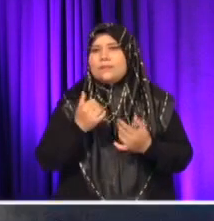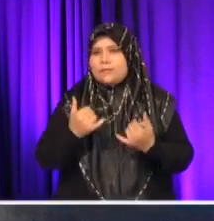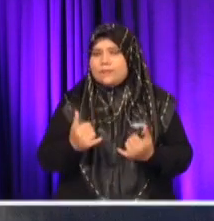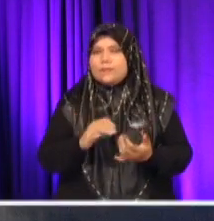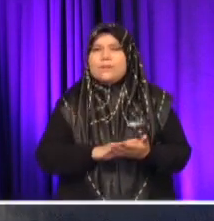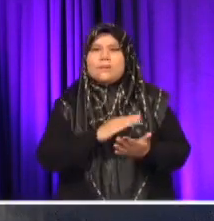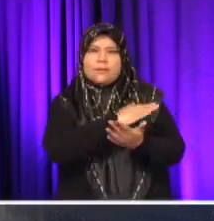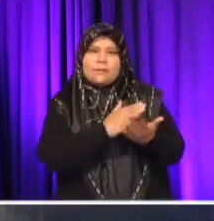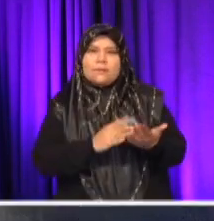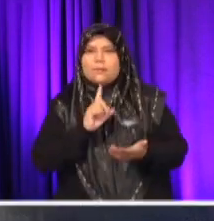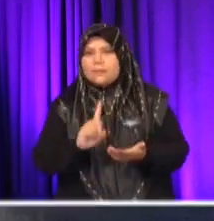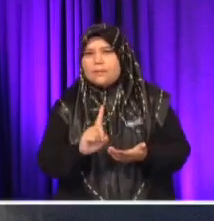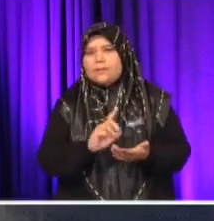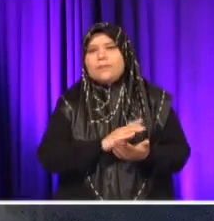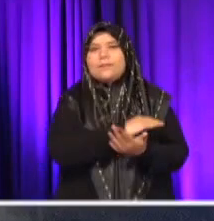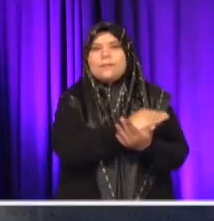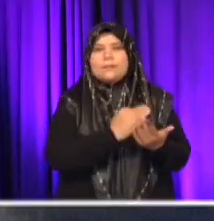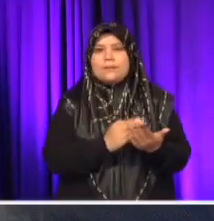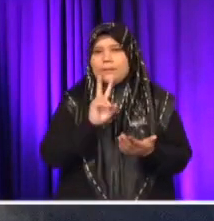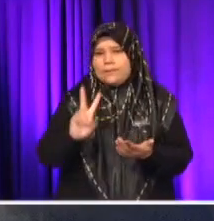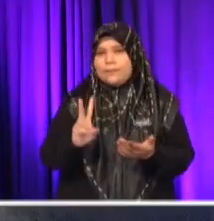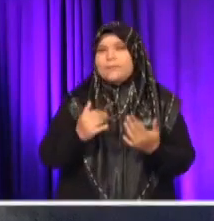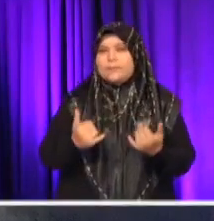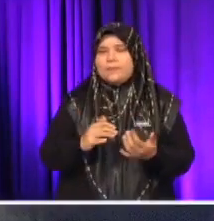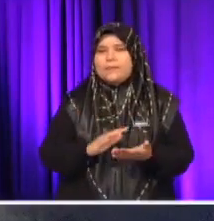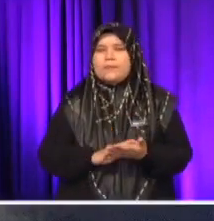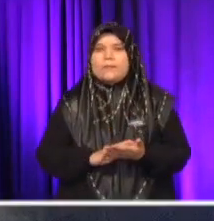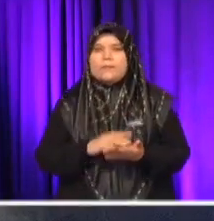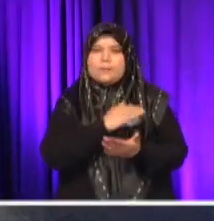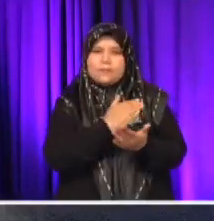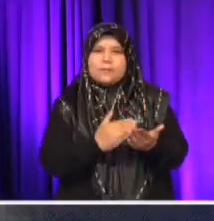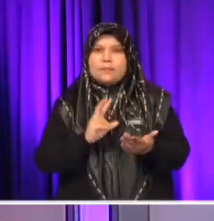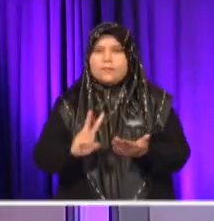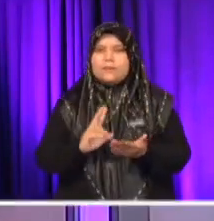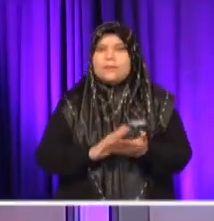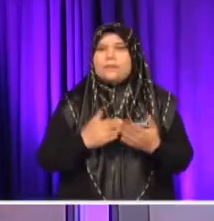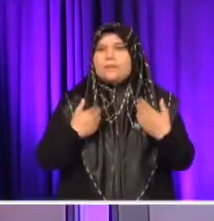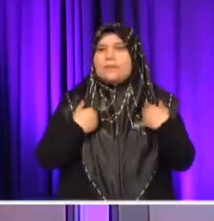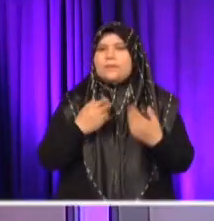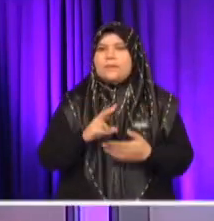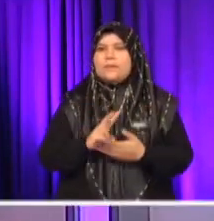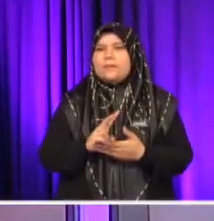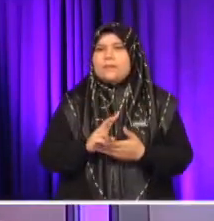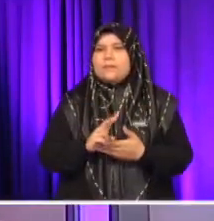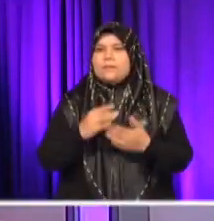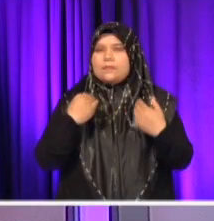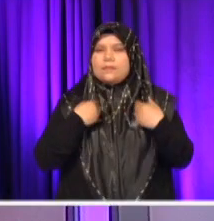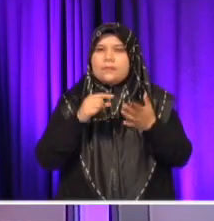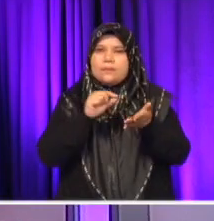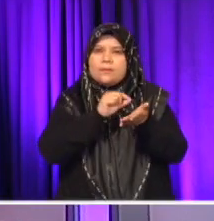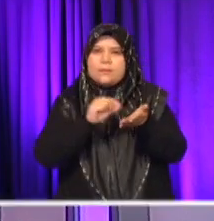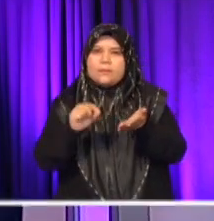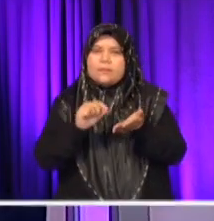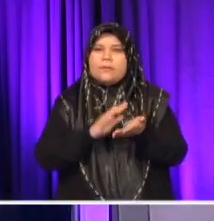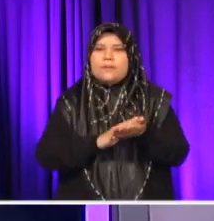part 1. Now let's move on to part 2. Okay. Okay. So in part 2, we've got a closed text with 4